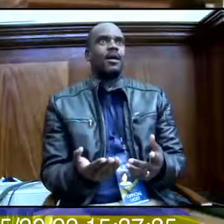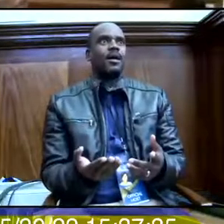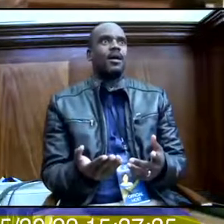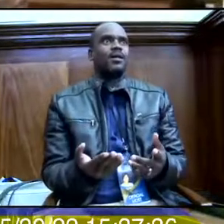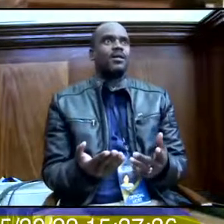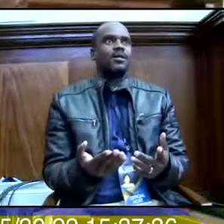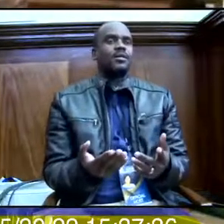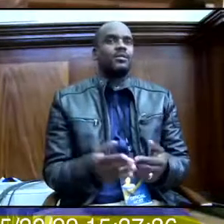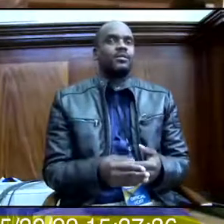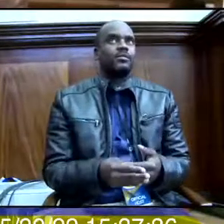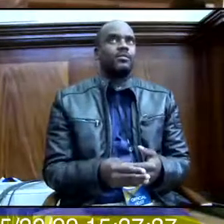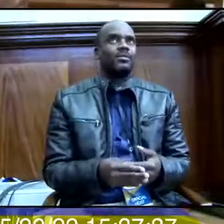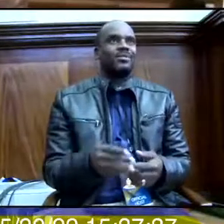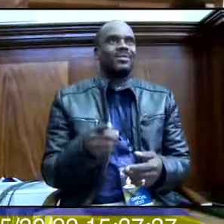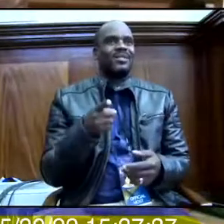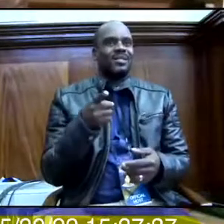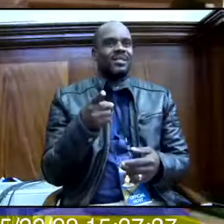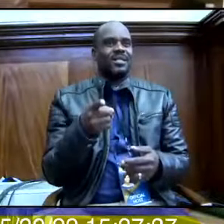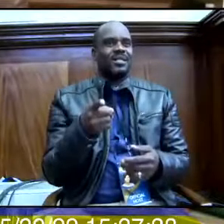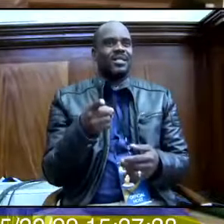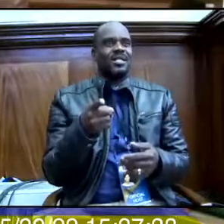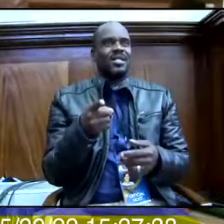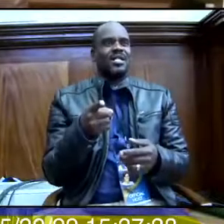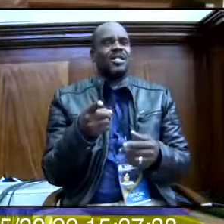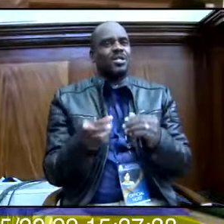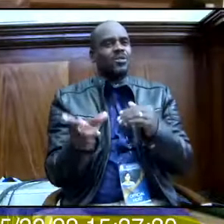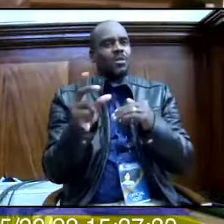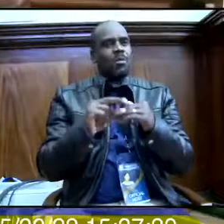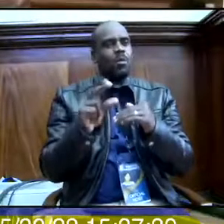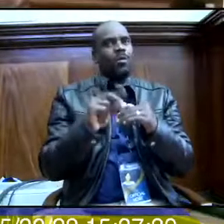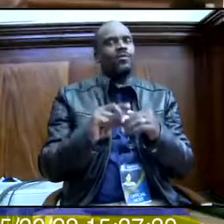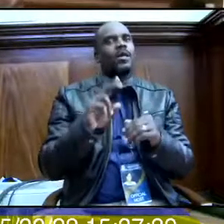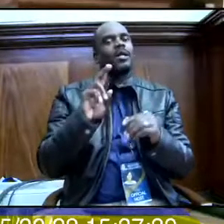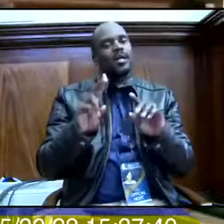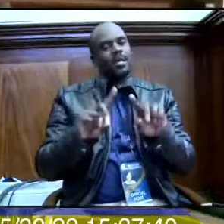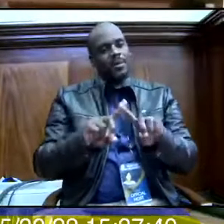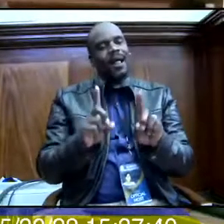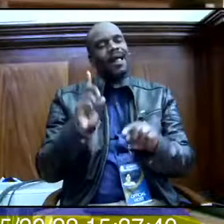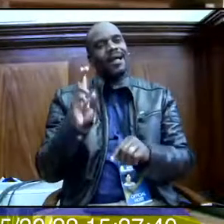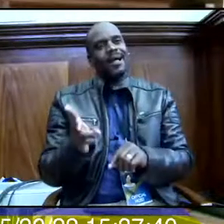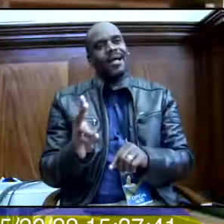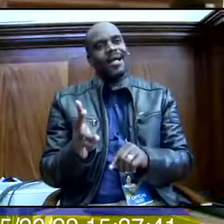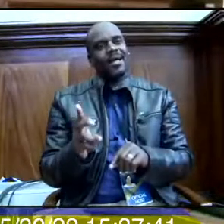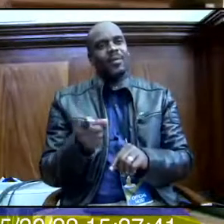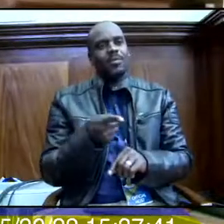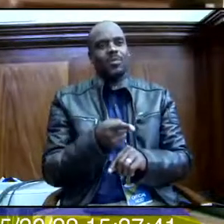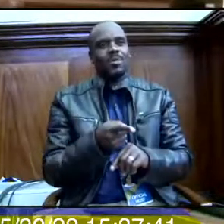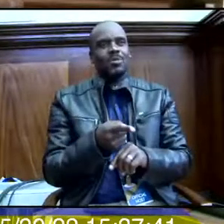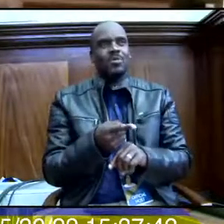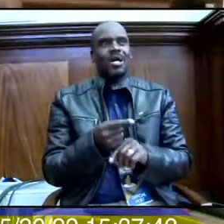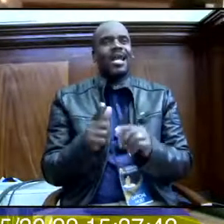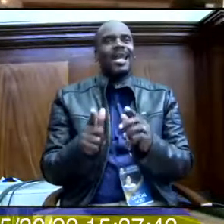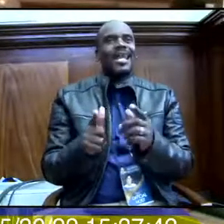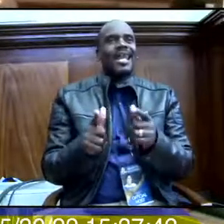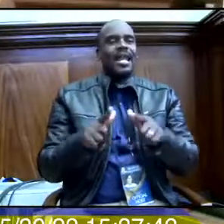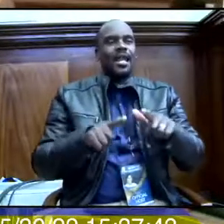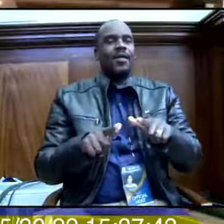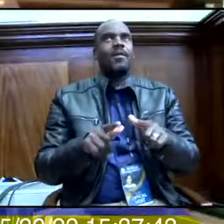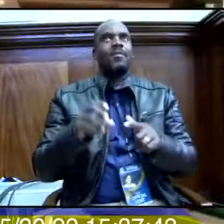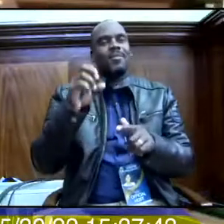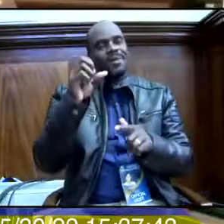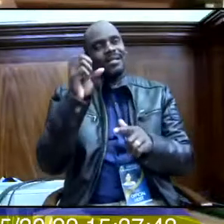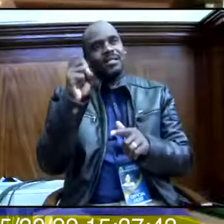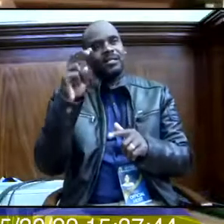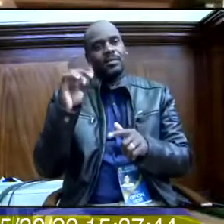school and exporting the profits but also on cheap migrant labor whose subsidiation